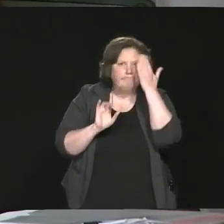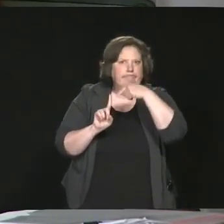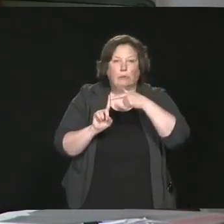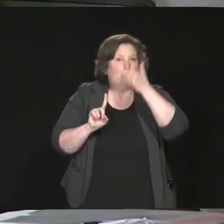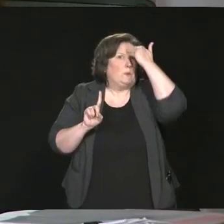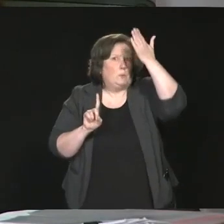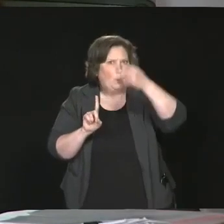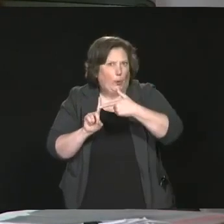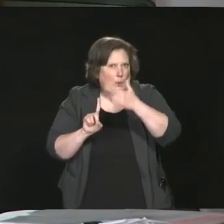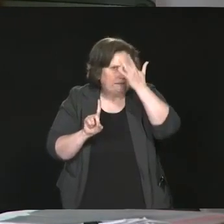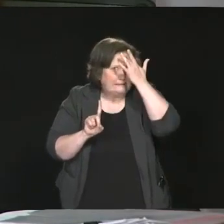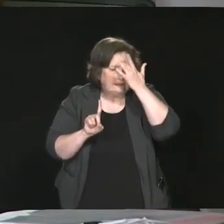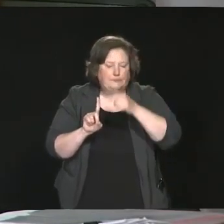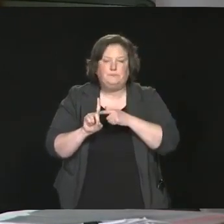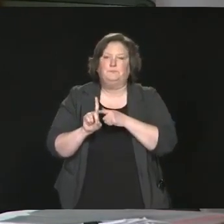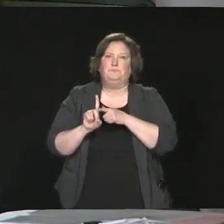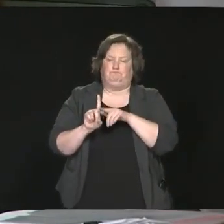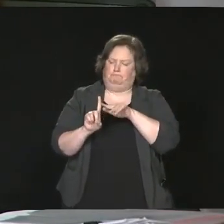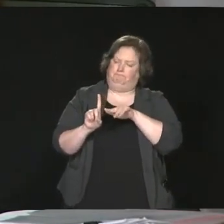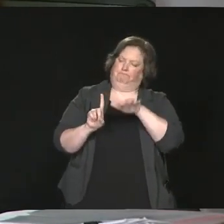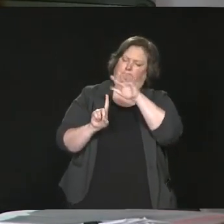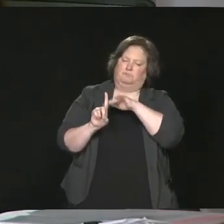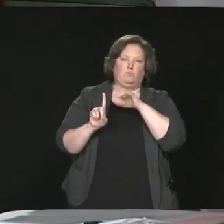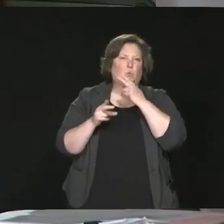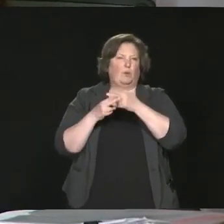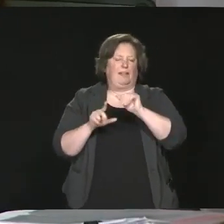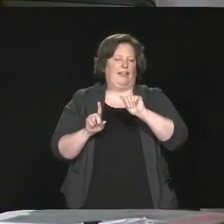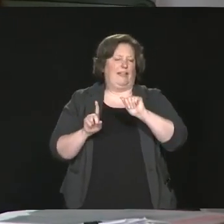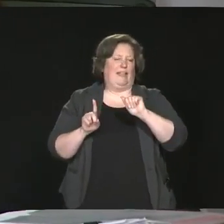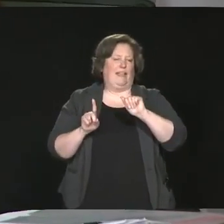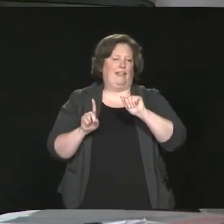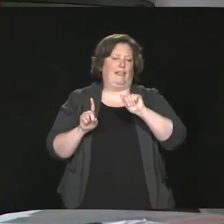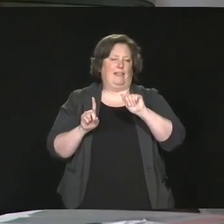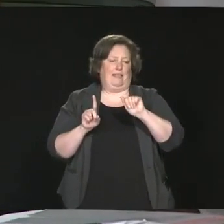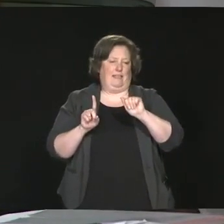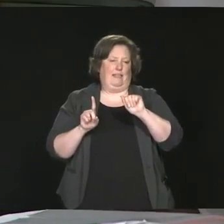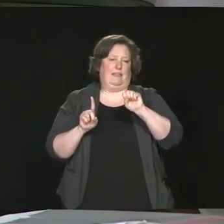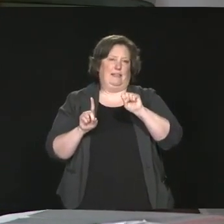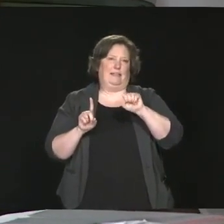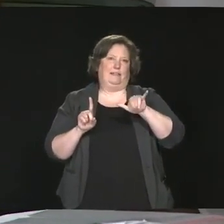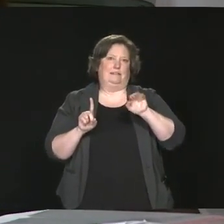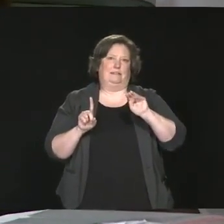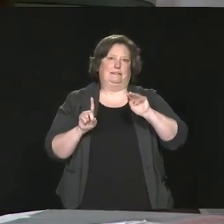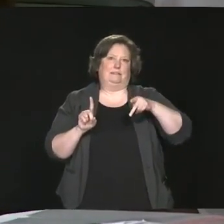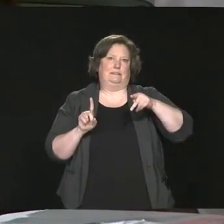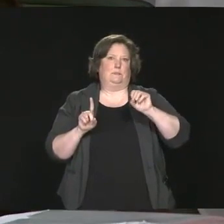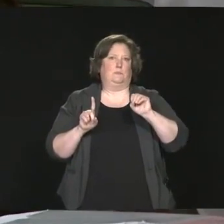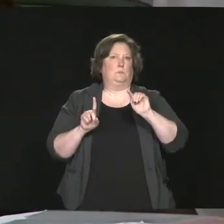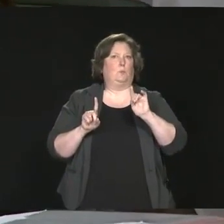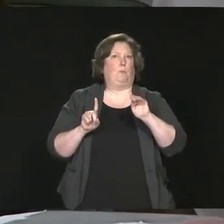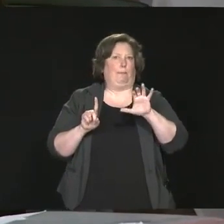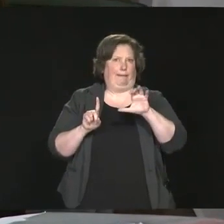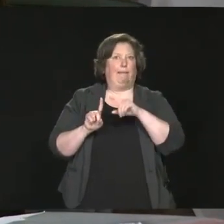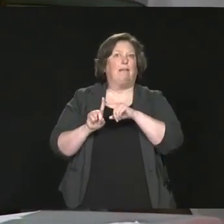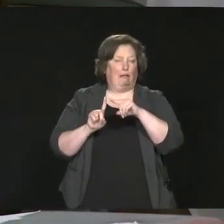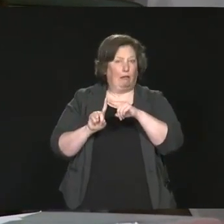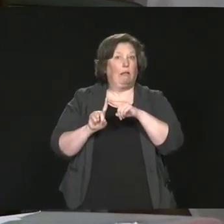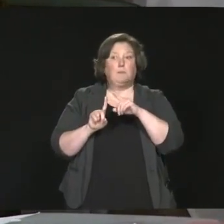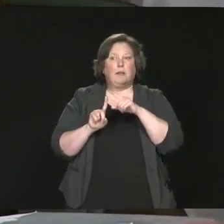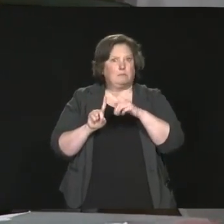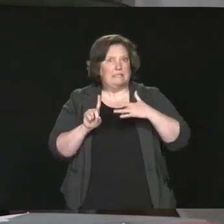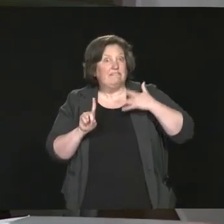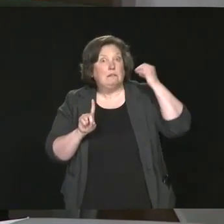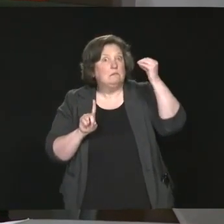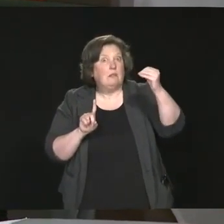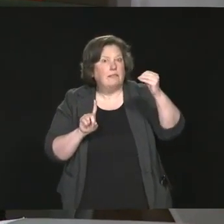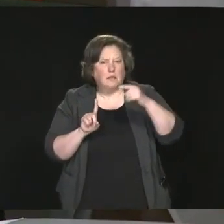asymptomatic people can represent a significant proportion of cases. Of course, some of them are actually mildly symptomatic or what we